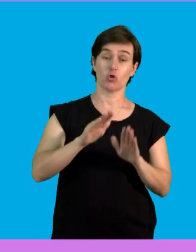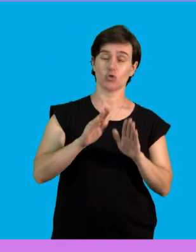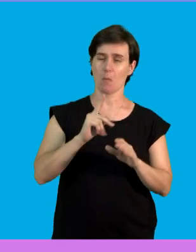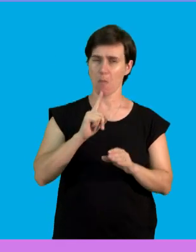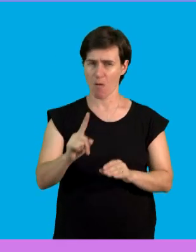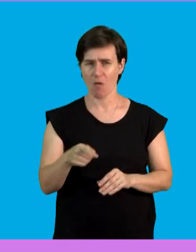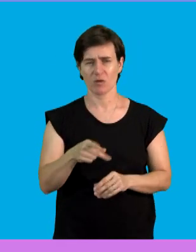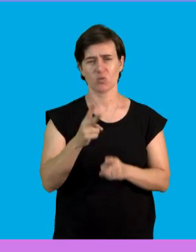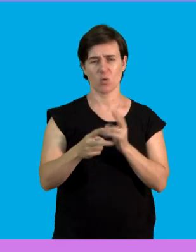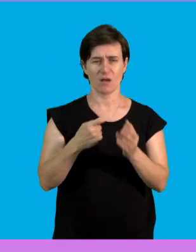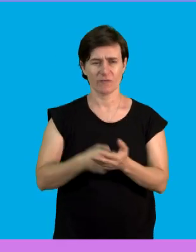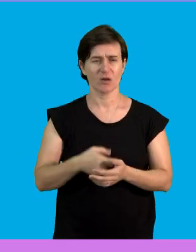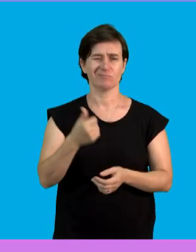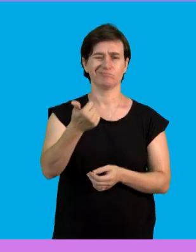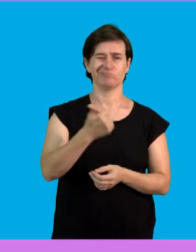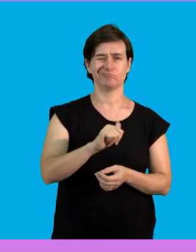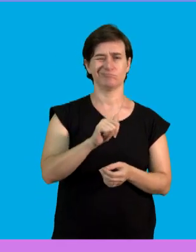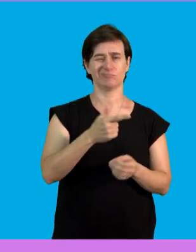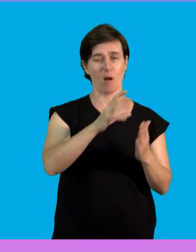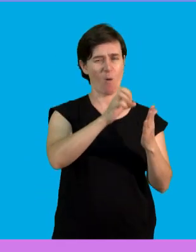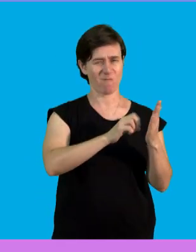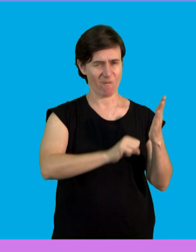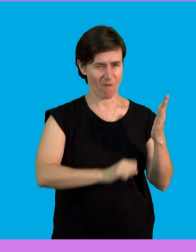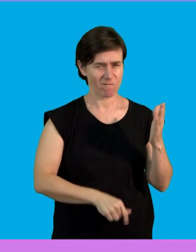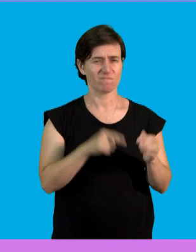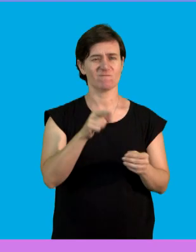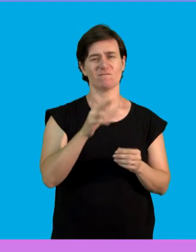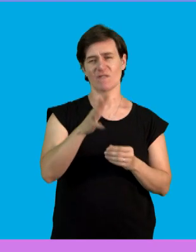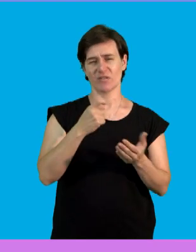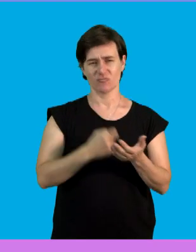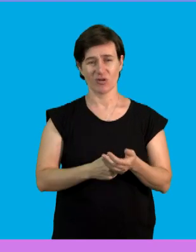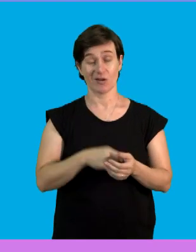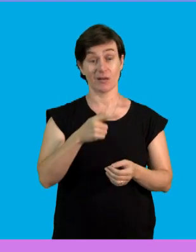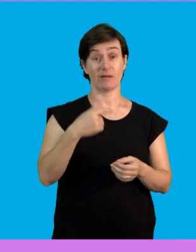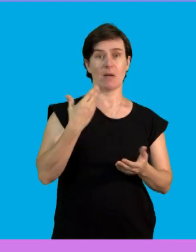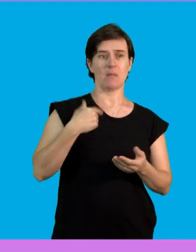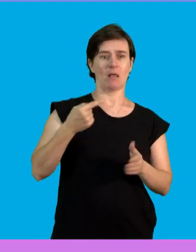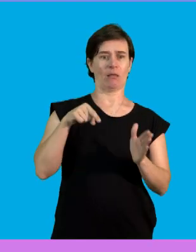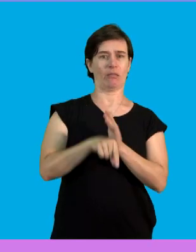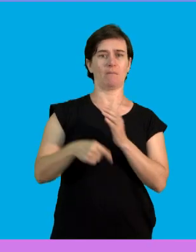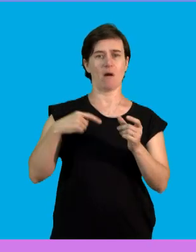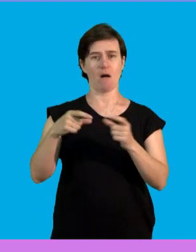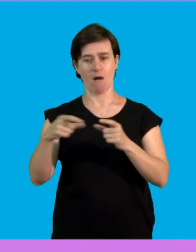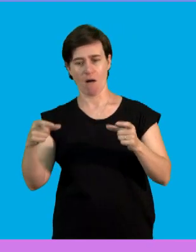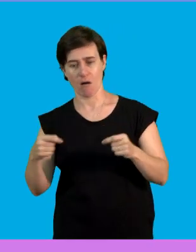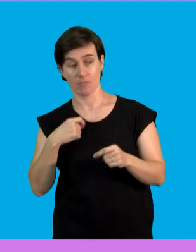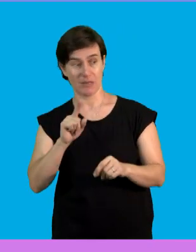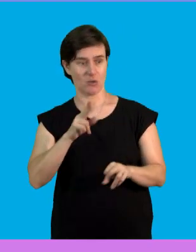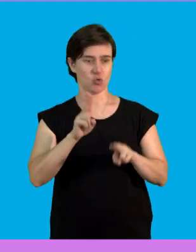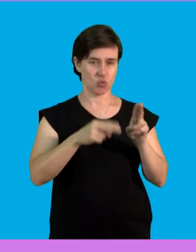is 12 Rand, a debit order is 15 Rand, and then when you lose your card or you have